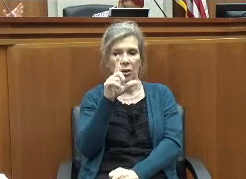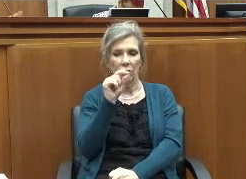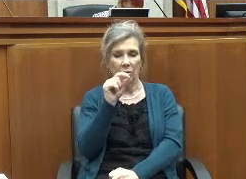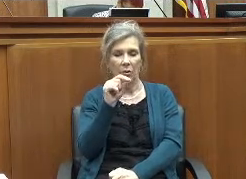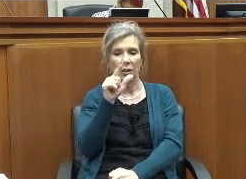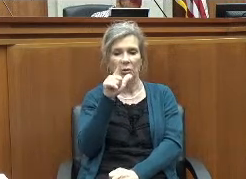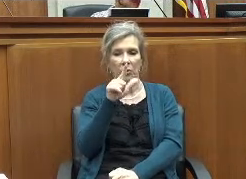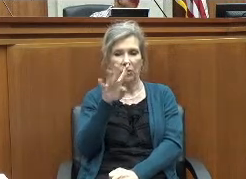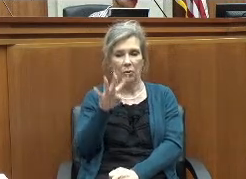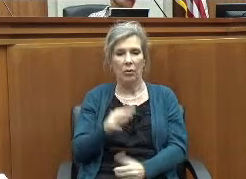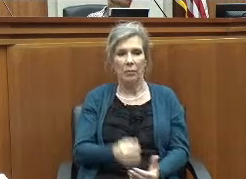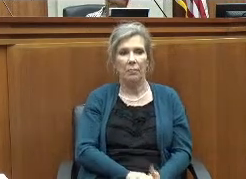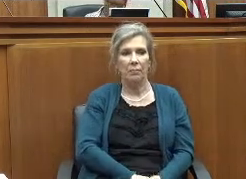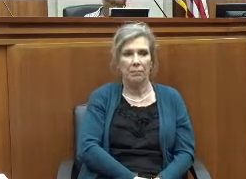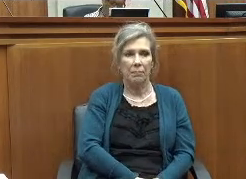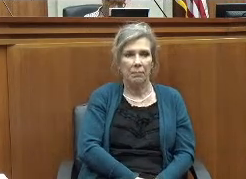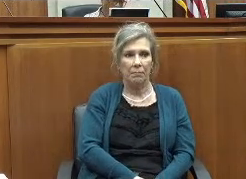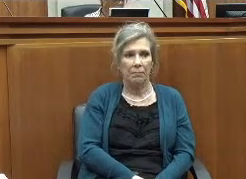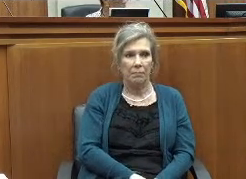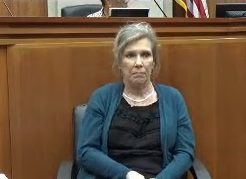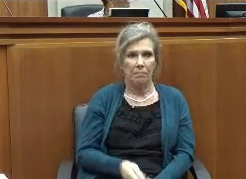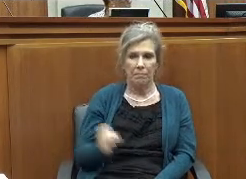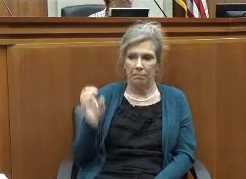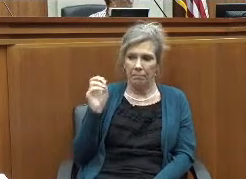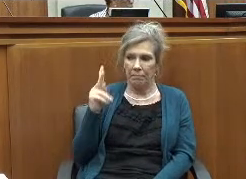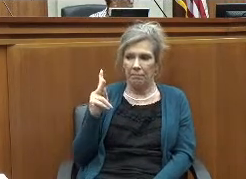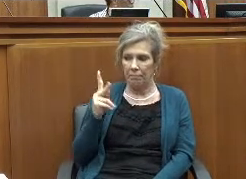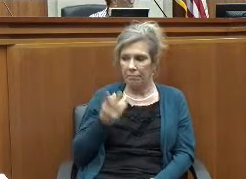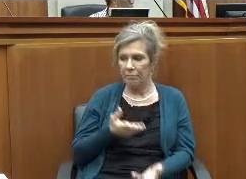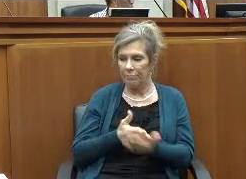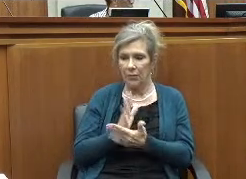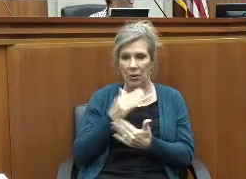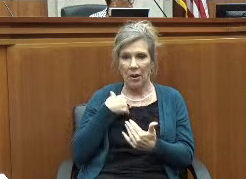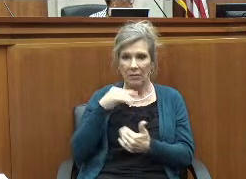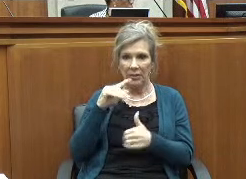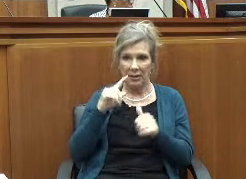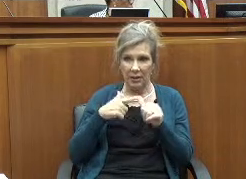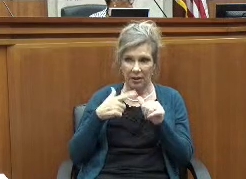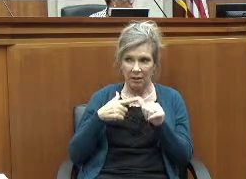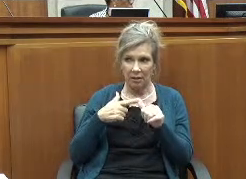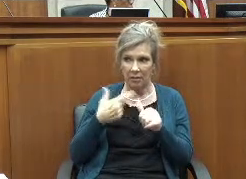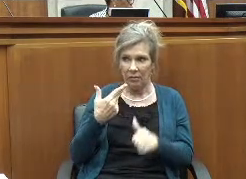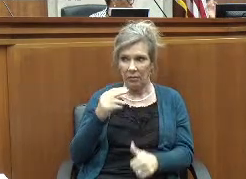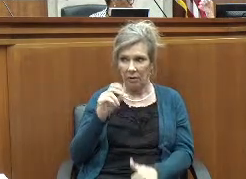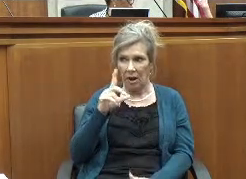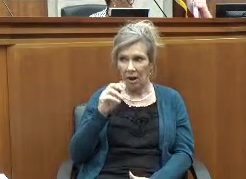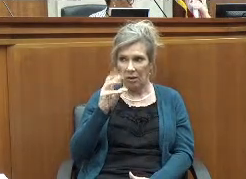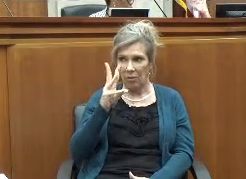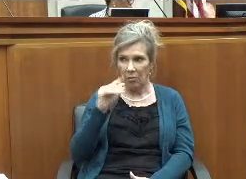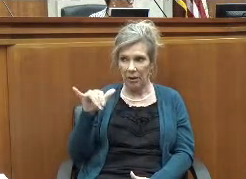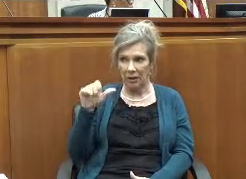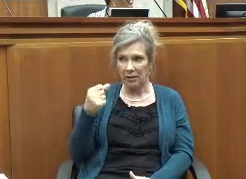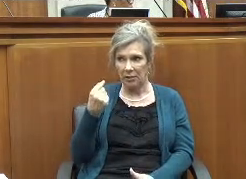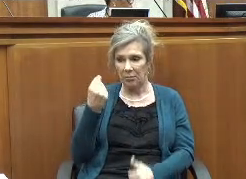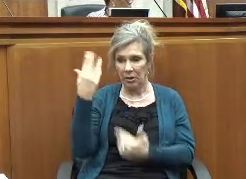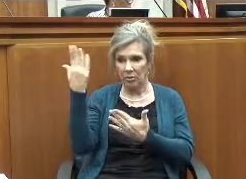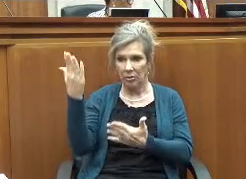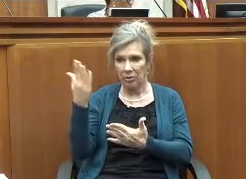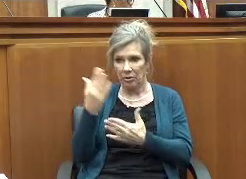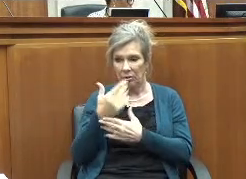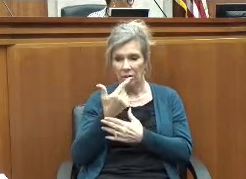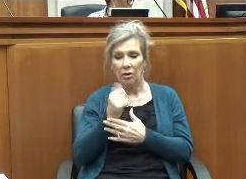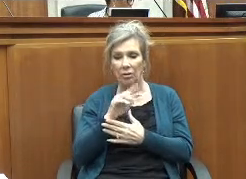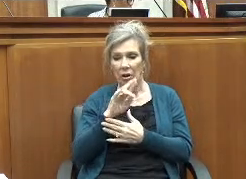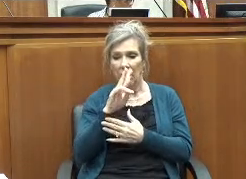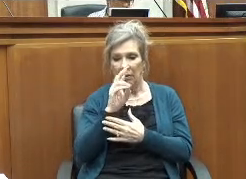June 2024. Okay. We have a second for Ms. Holloway's motion. Mr. Garvey?